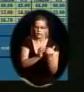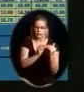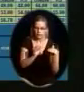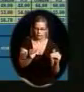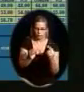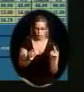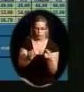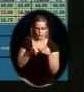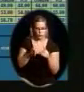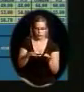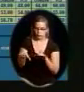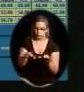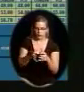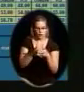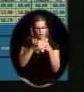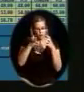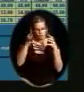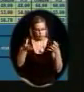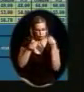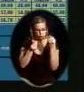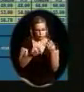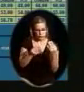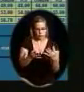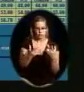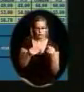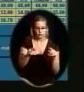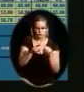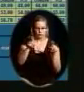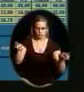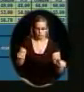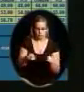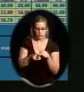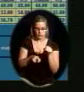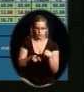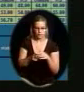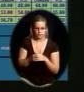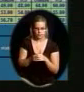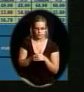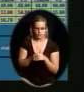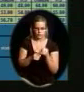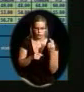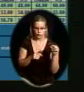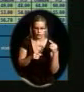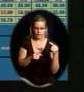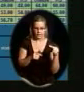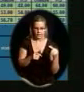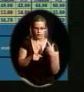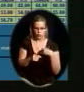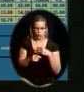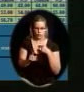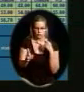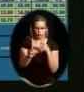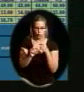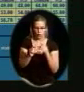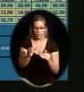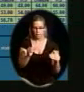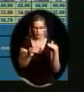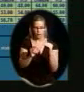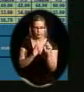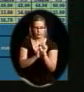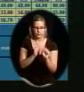way to do this, since this is a lot of data, was to put it in a balanced scorecard format. So the ones in green are the ones where we scored above the